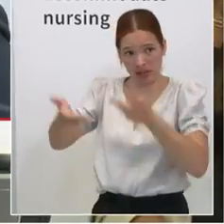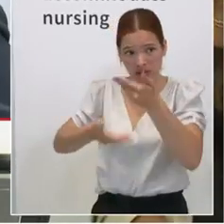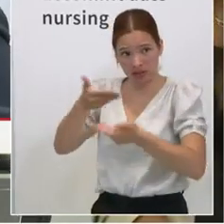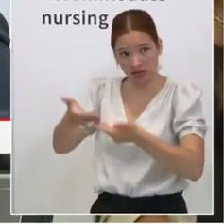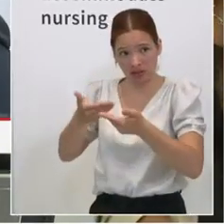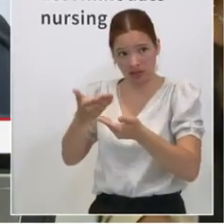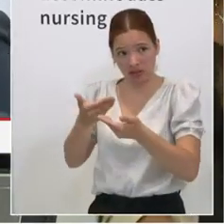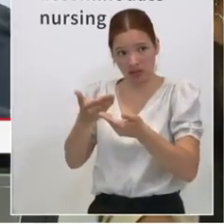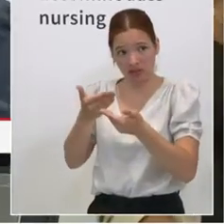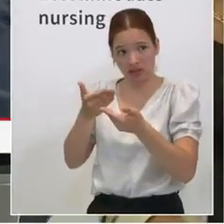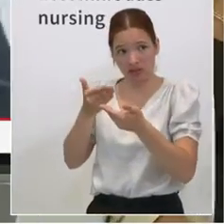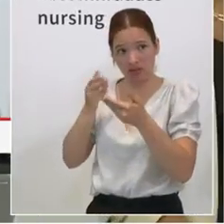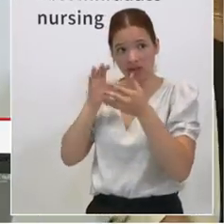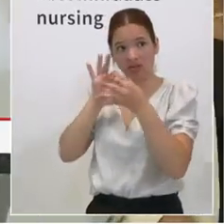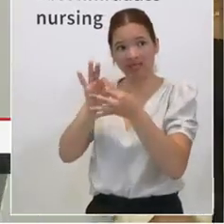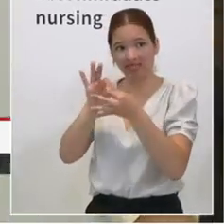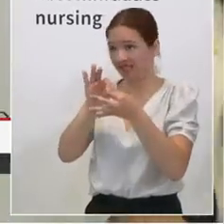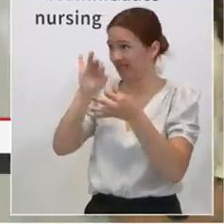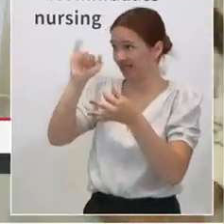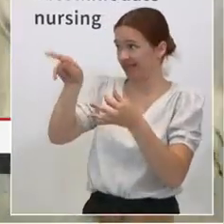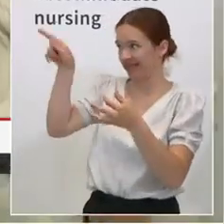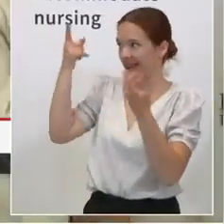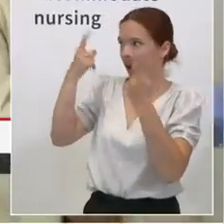that information?